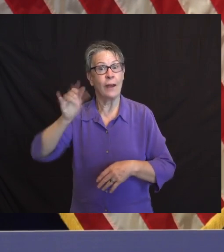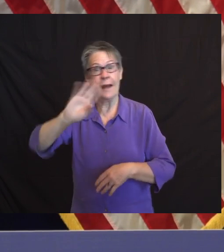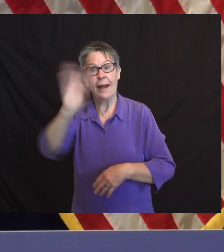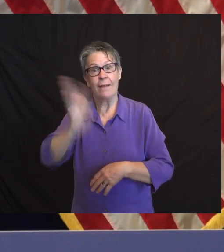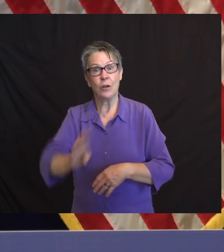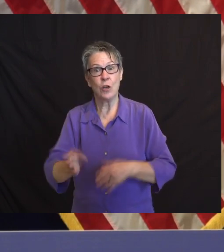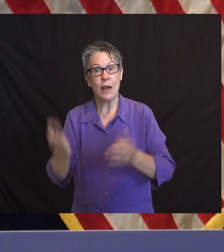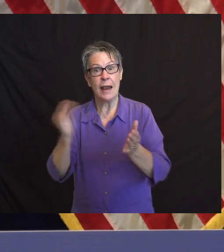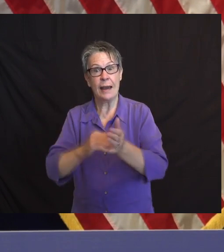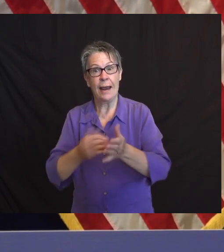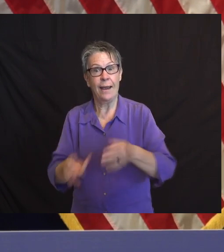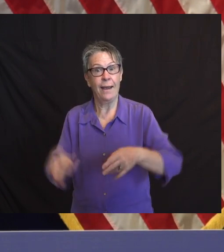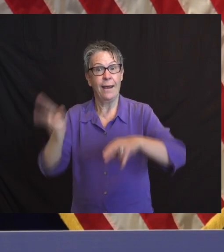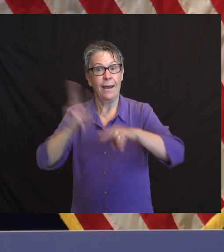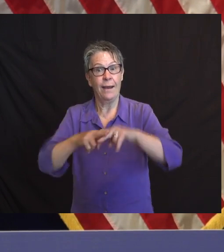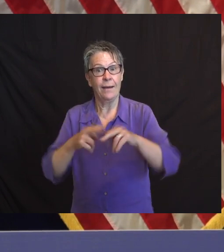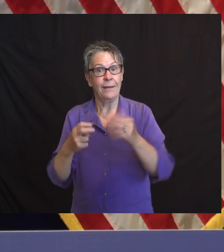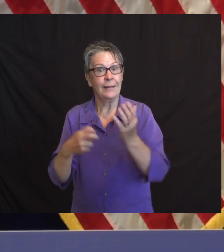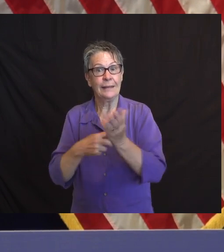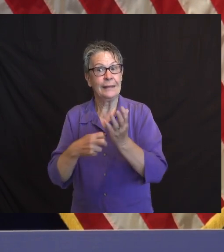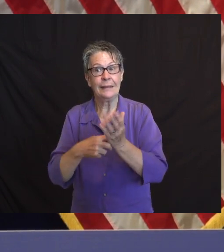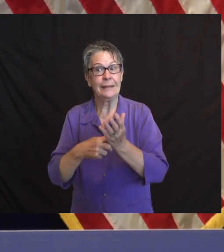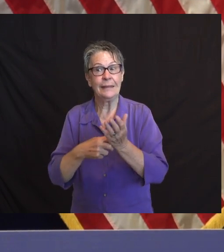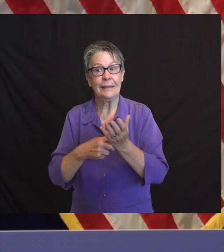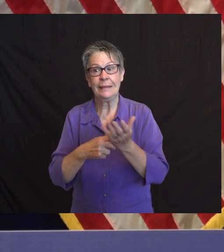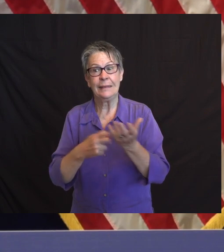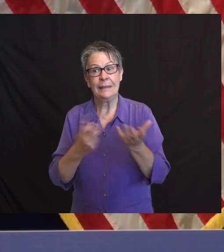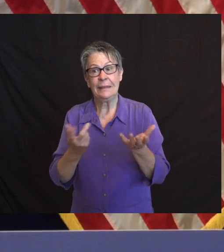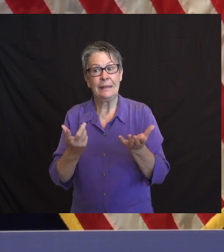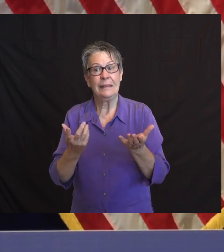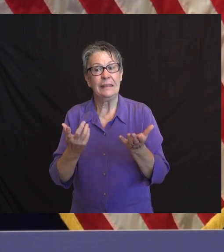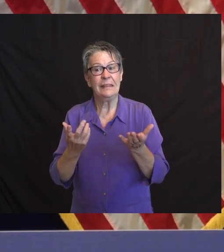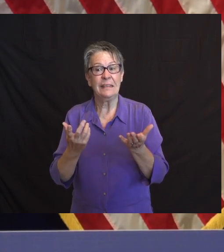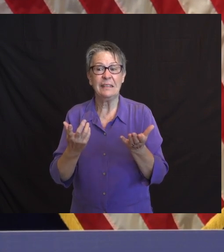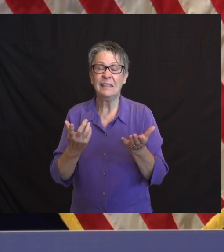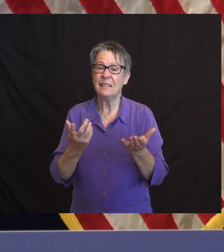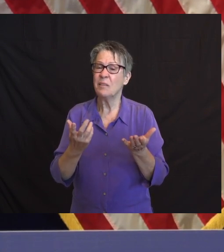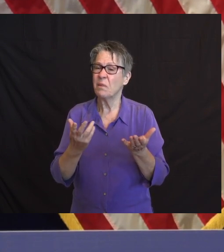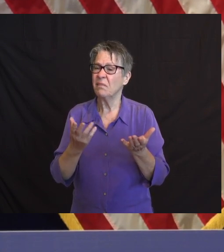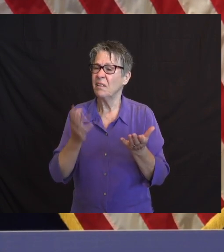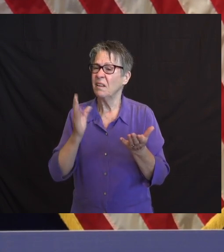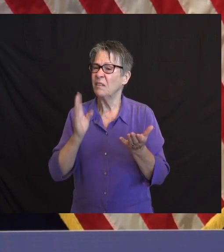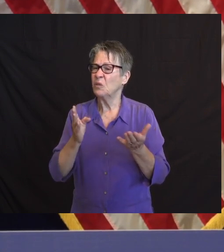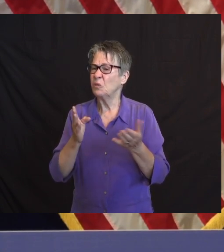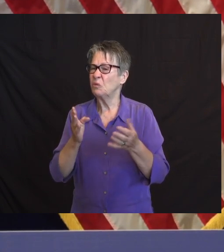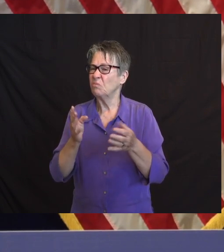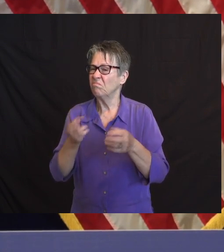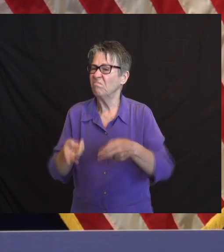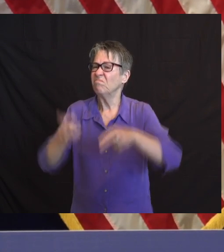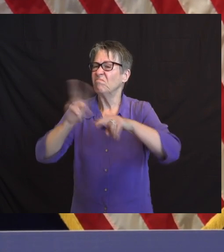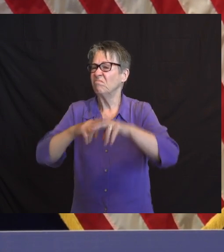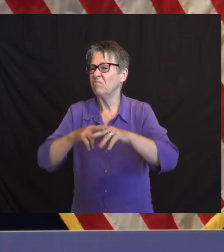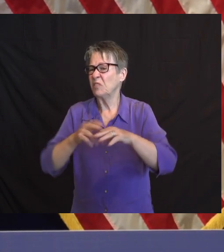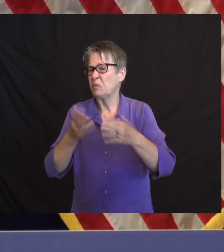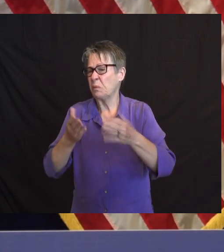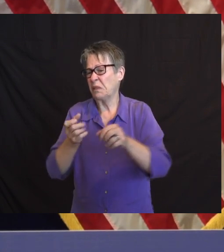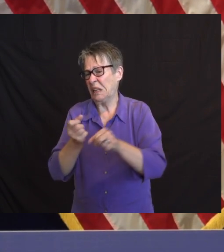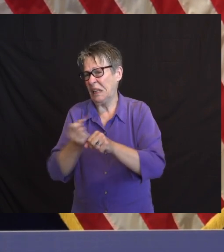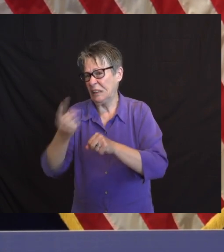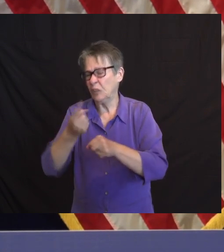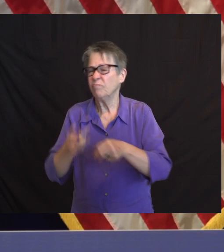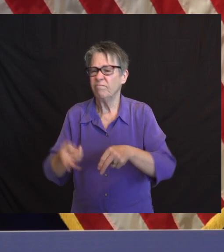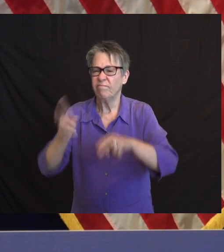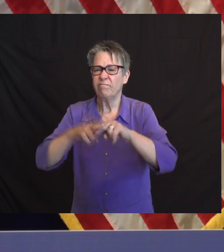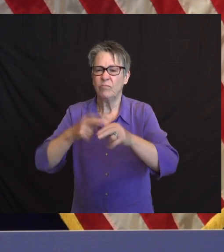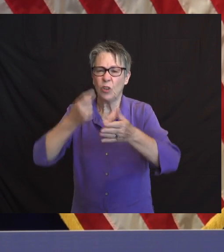we're promised through June 30th next year. I hope we can go longer than that, but it's too early to tell. But commuters